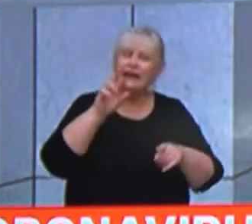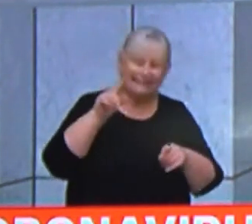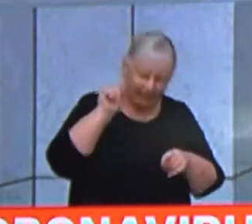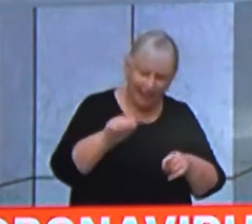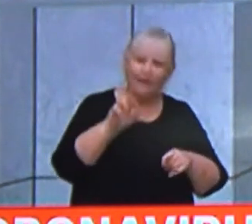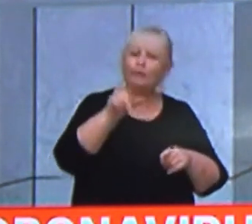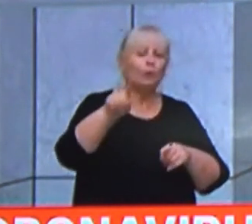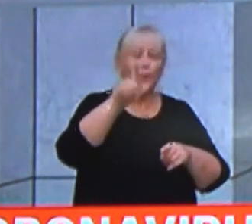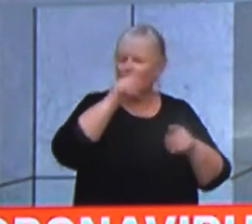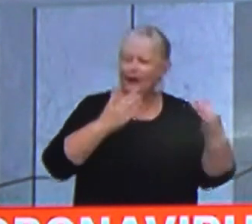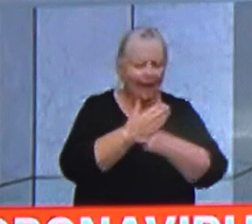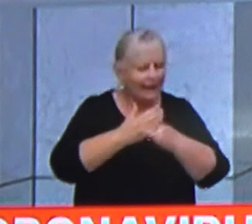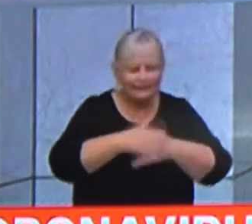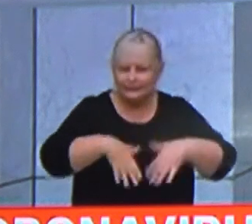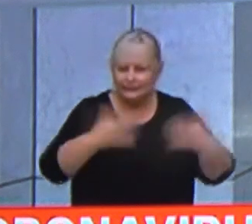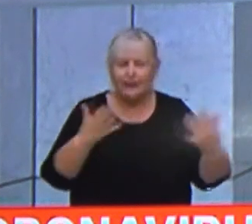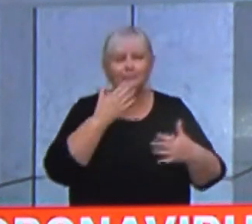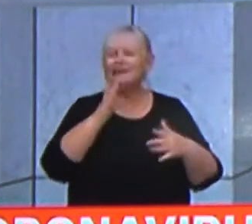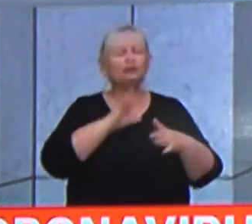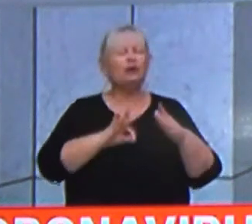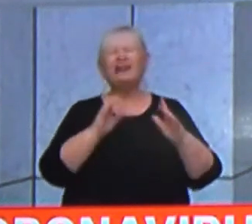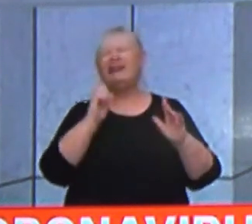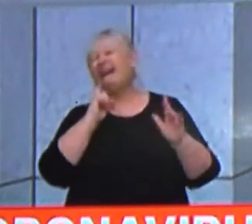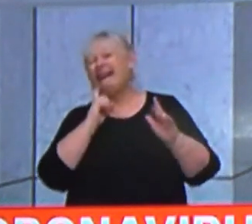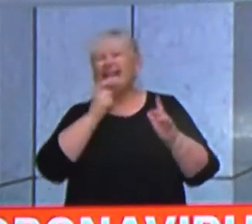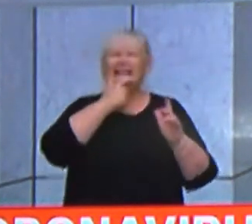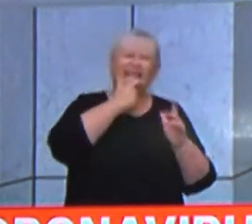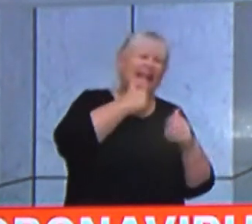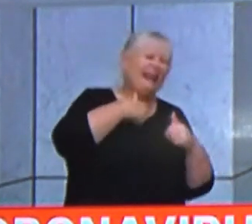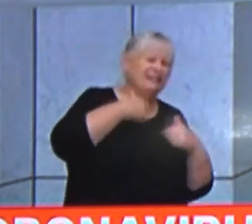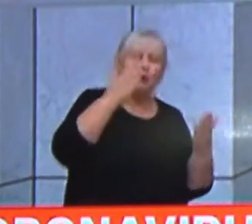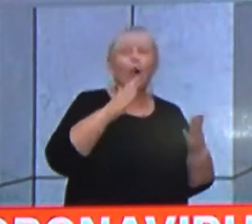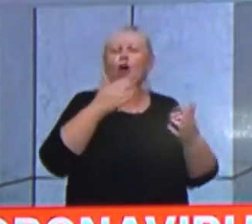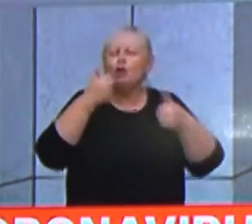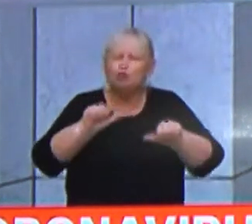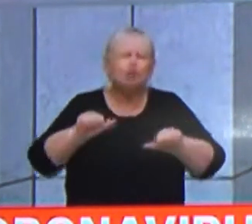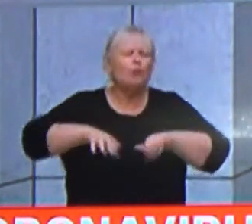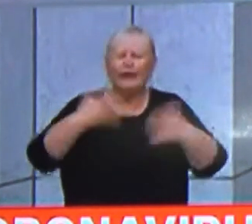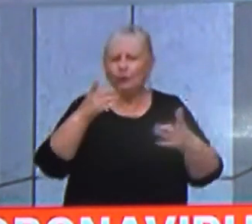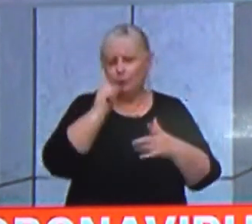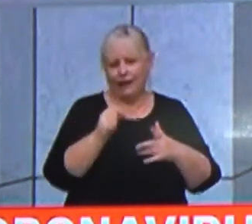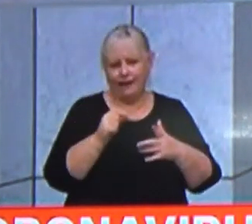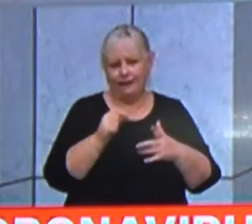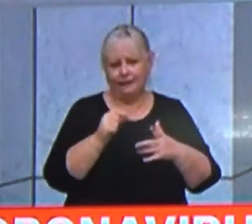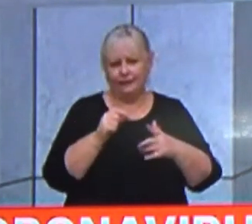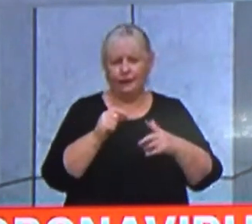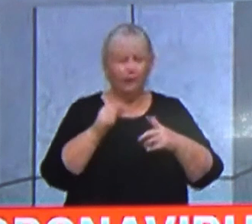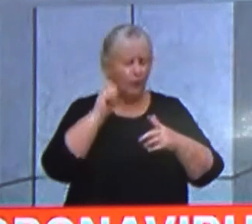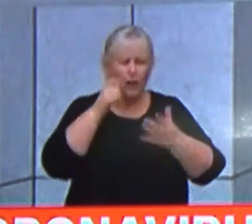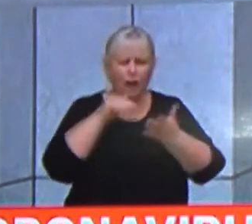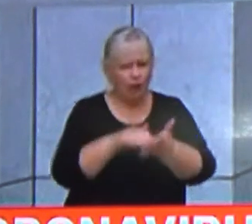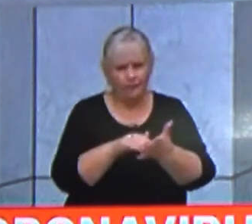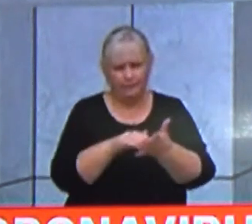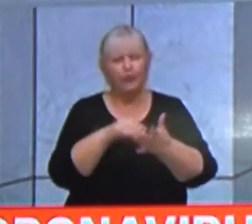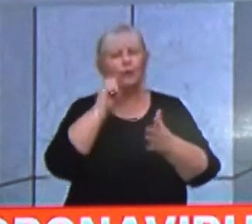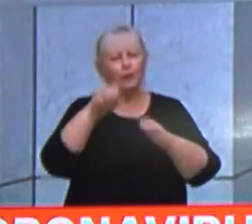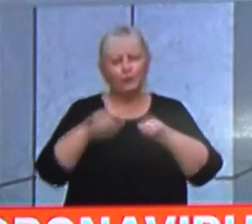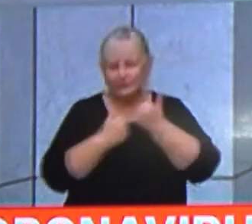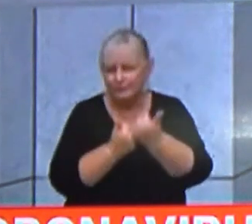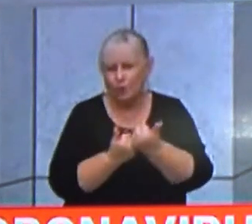participating in this. So these services, very simply, are about saving lives and protecting lives, about supporting our